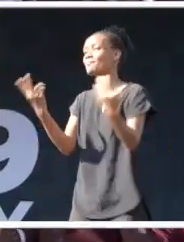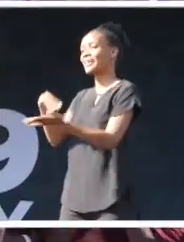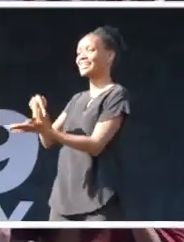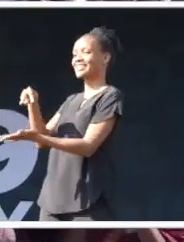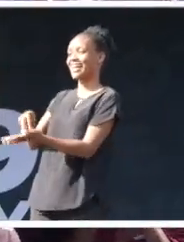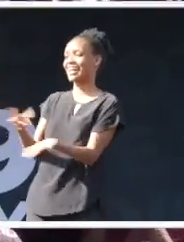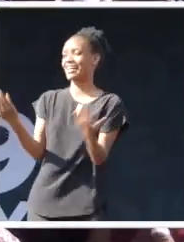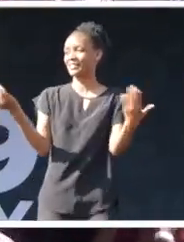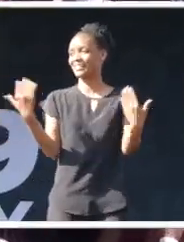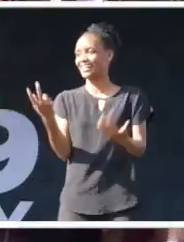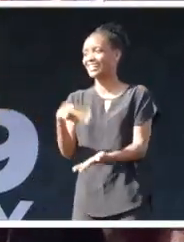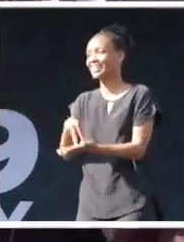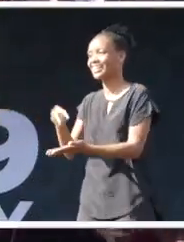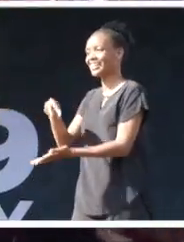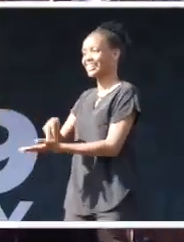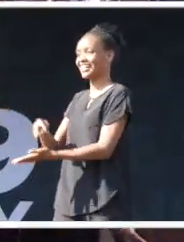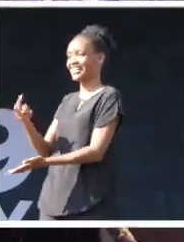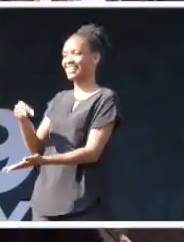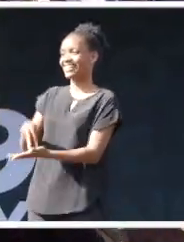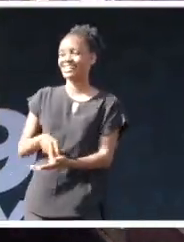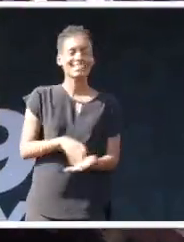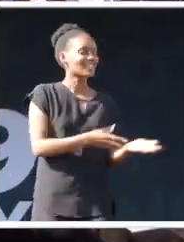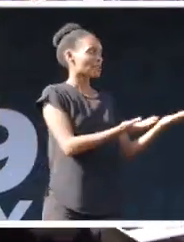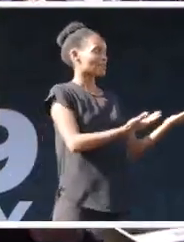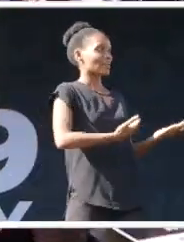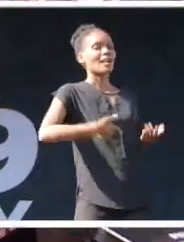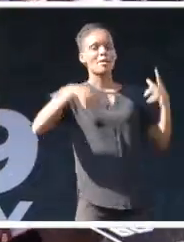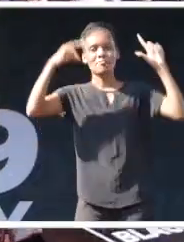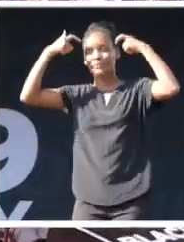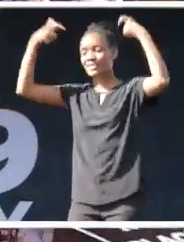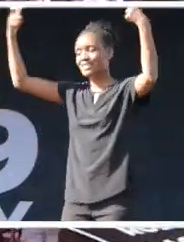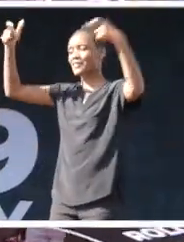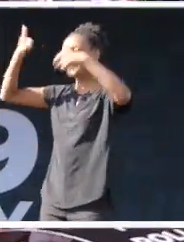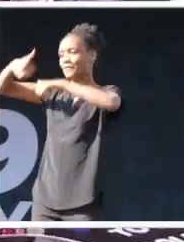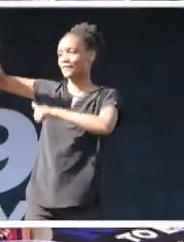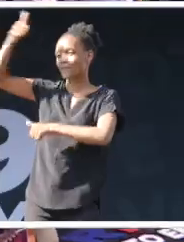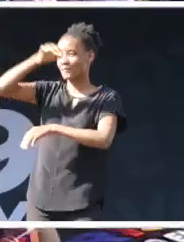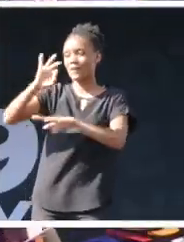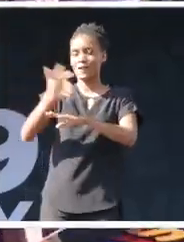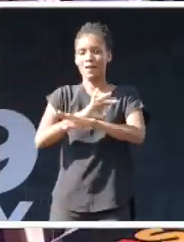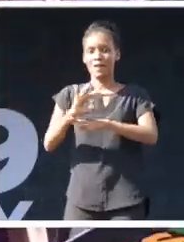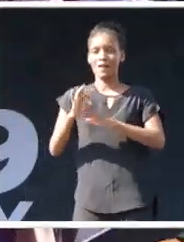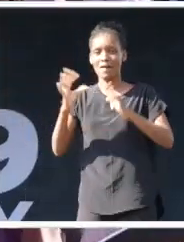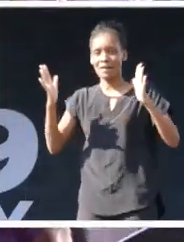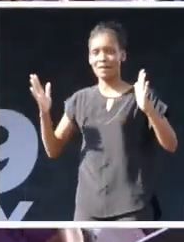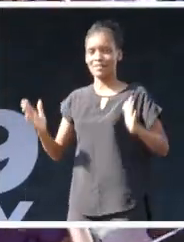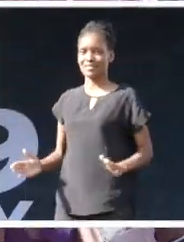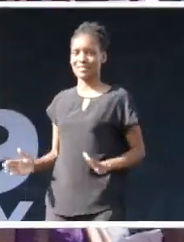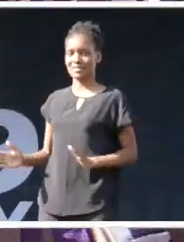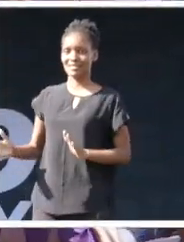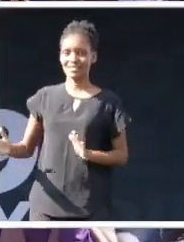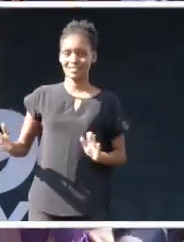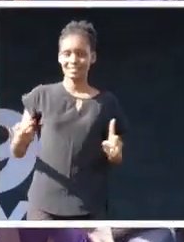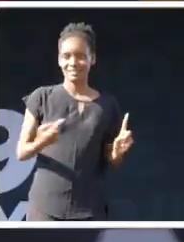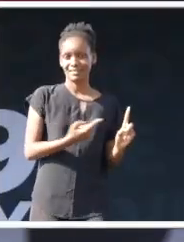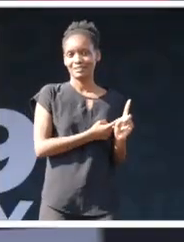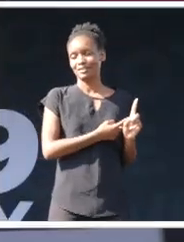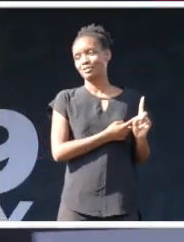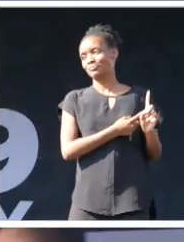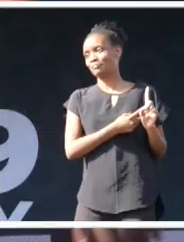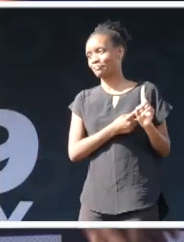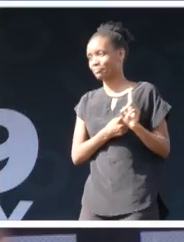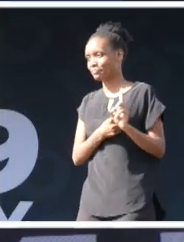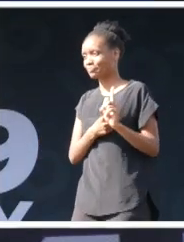Ariame wa Chief Organiser, the one and only, tall, dark,